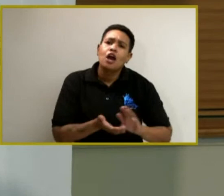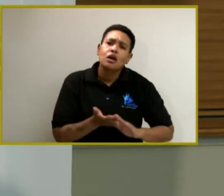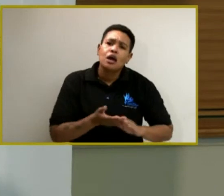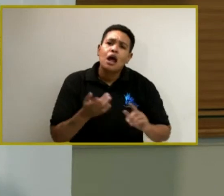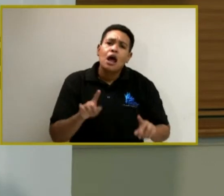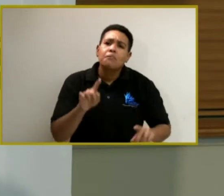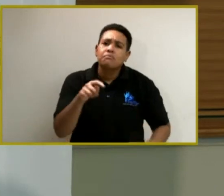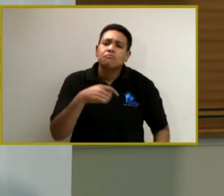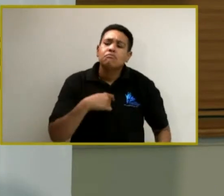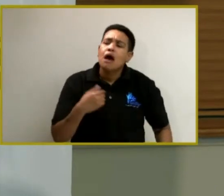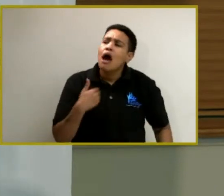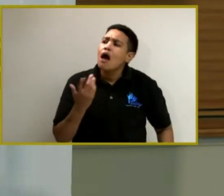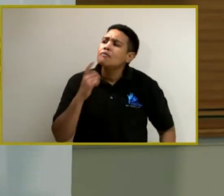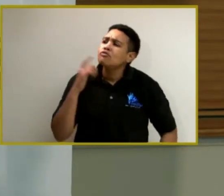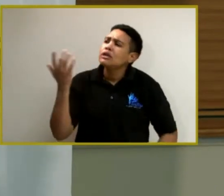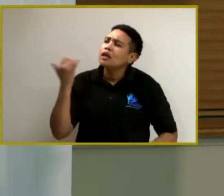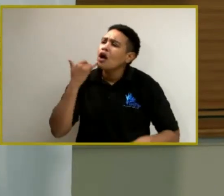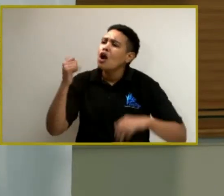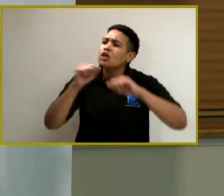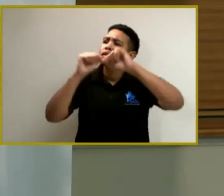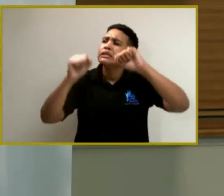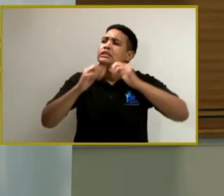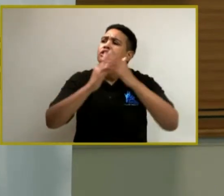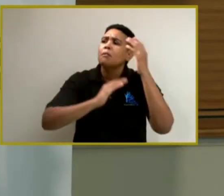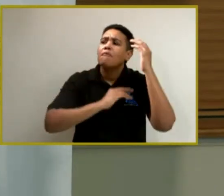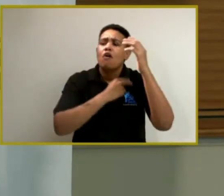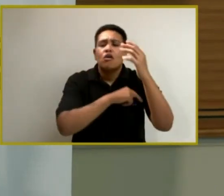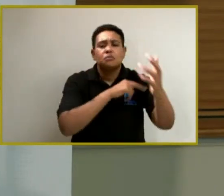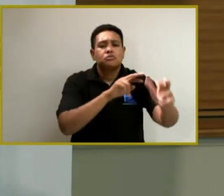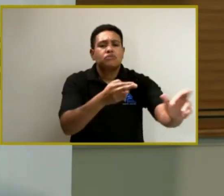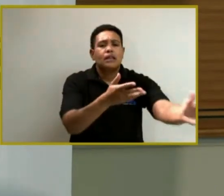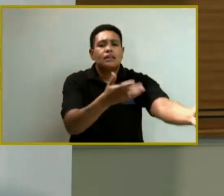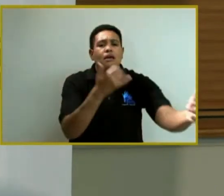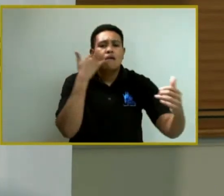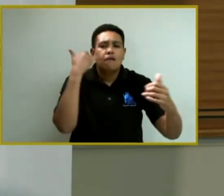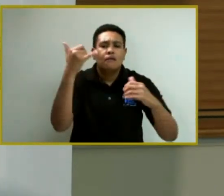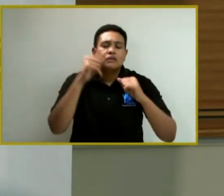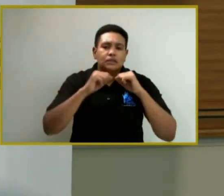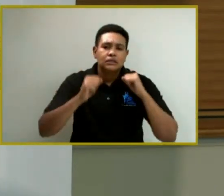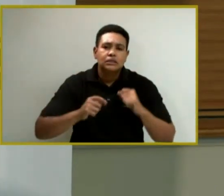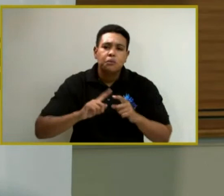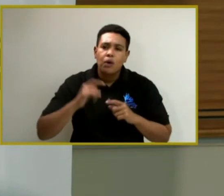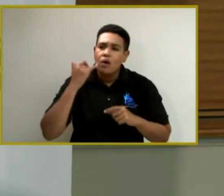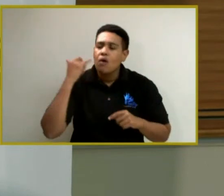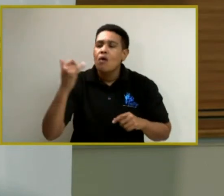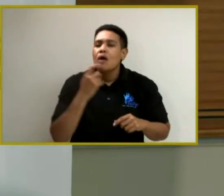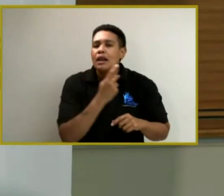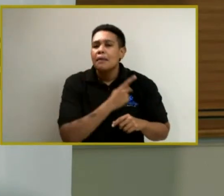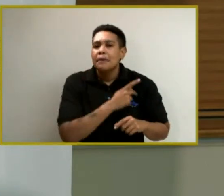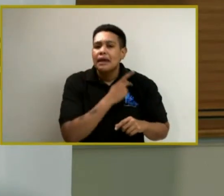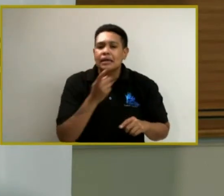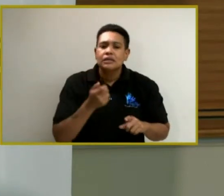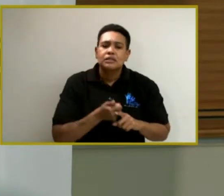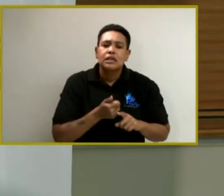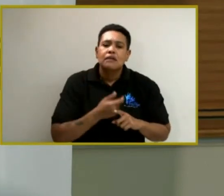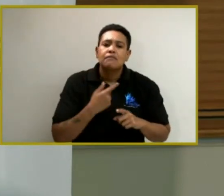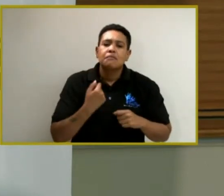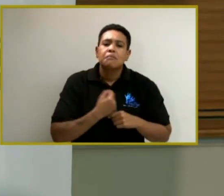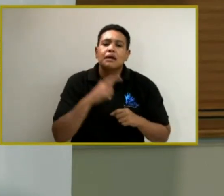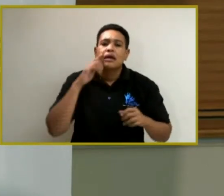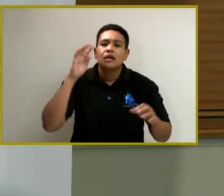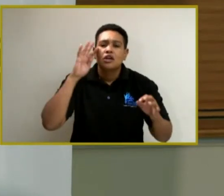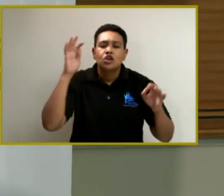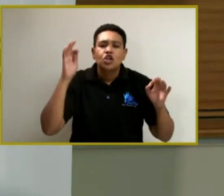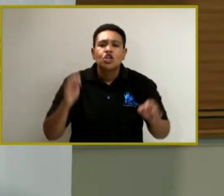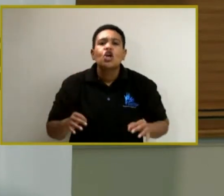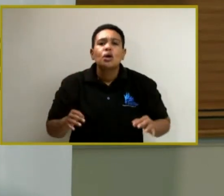We have a call-out system in some of our hospitals where they call the patients and make a determination